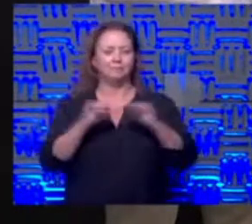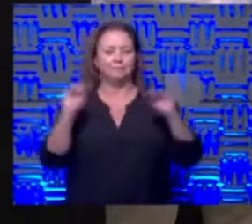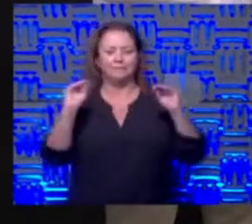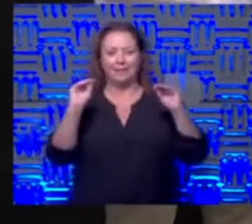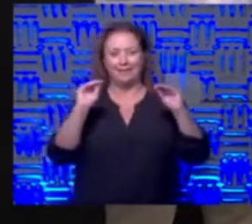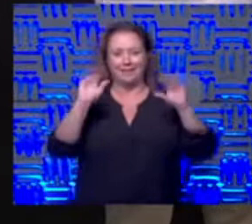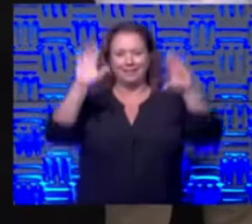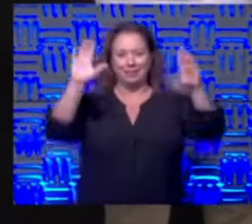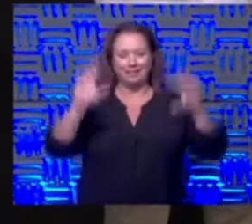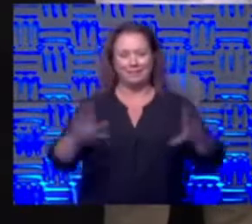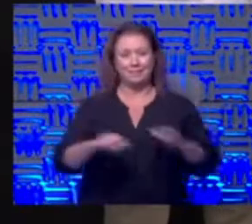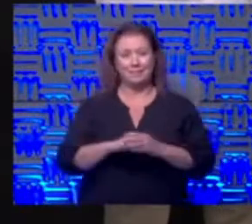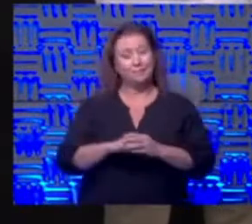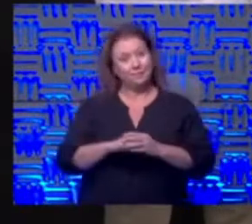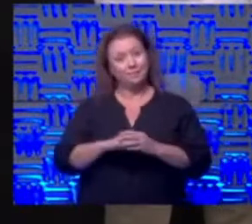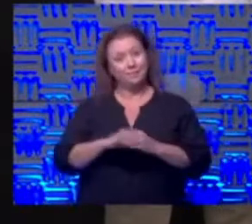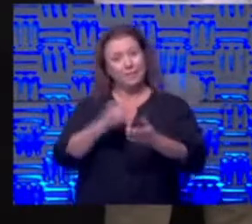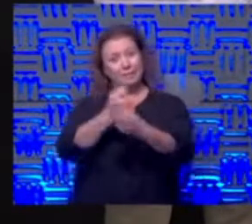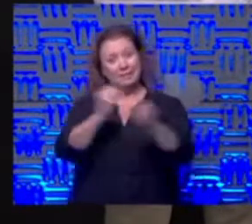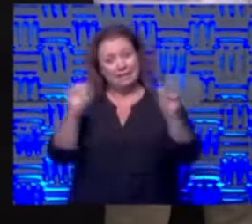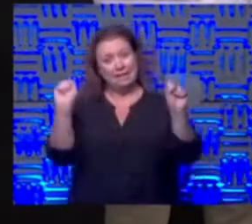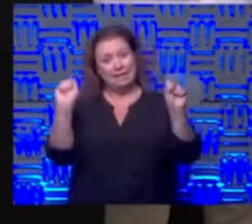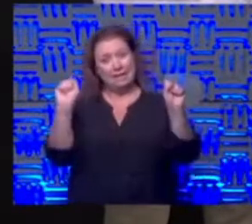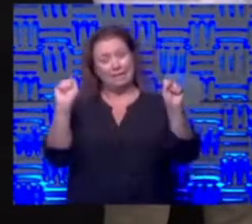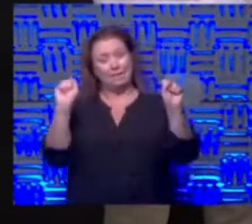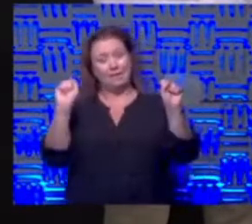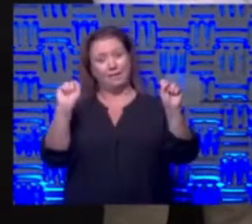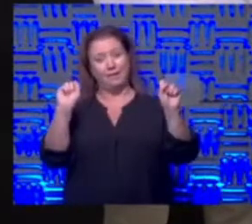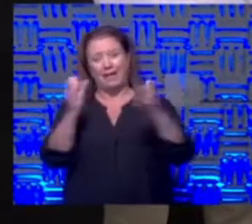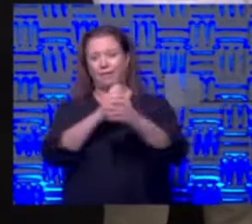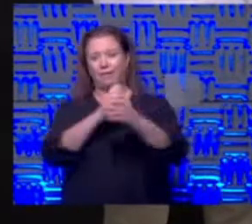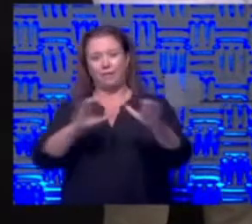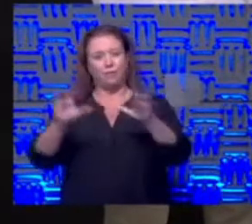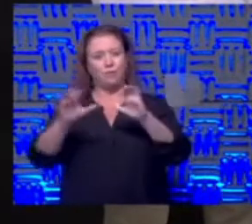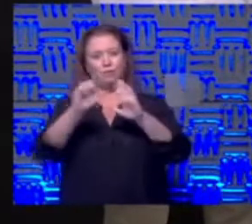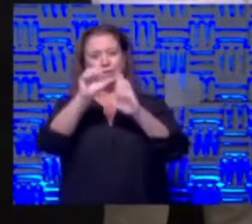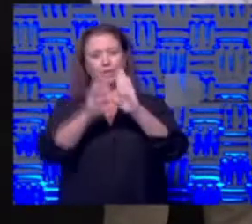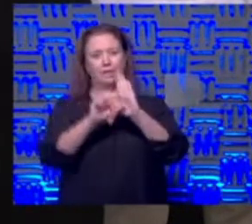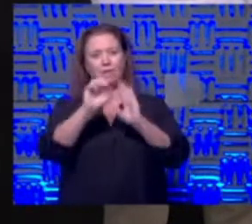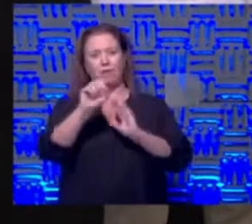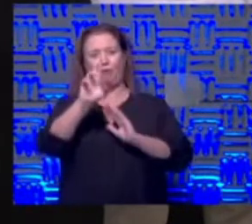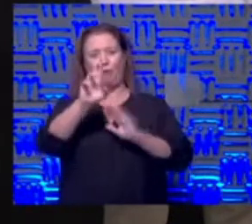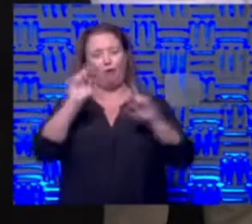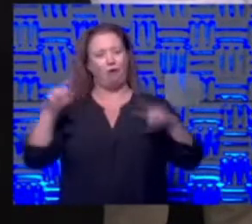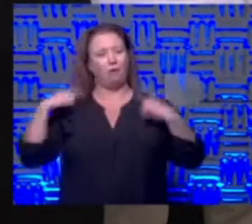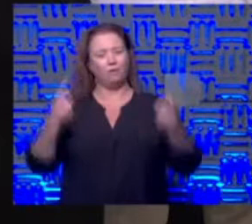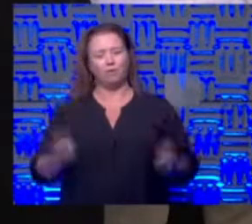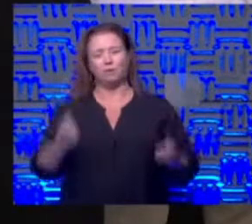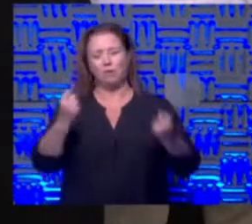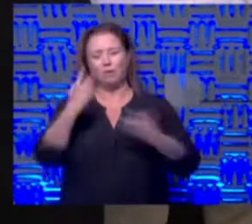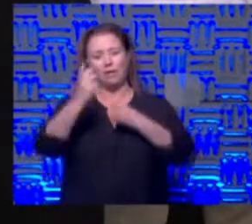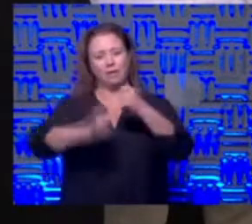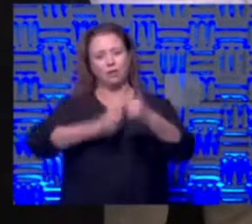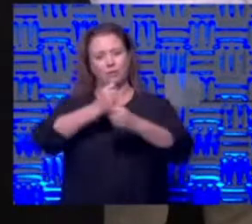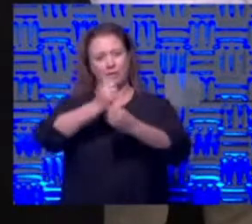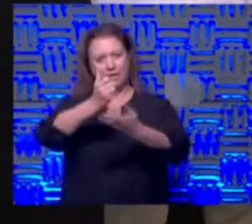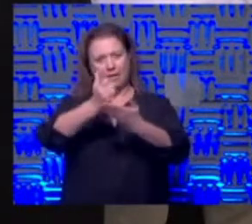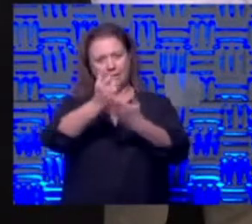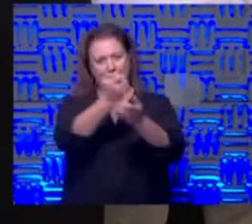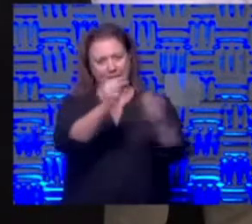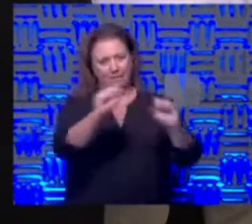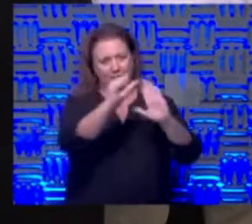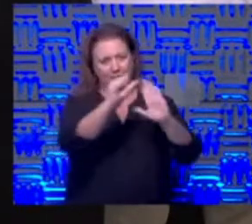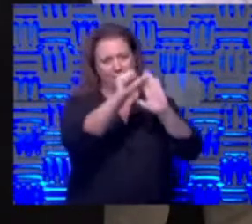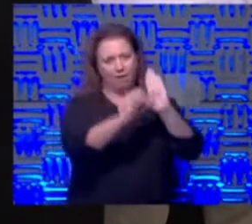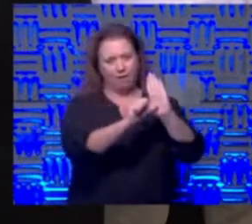awesome. So you know how to stay safe? Do the thing we've been doing in the operating room for generations. It helps keep you safe there.